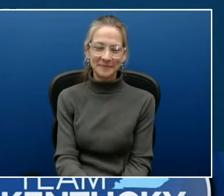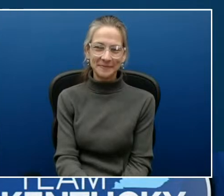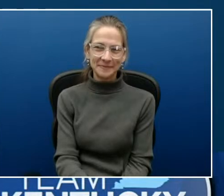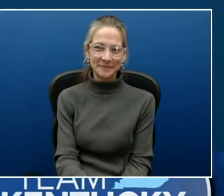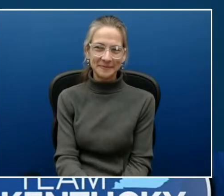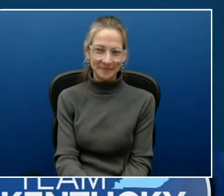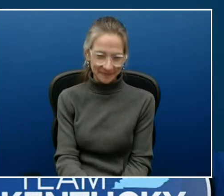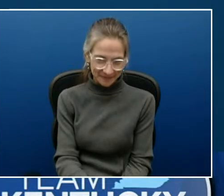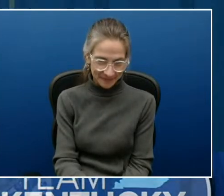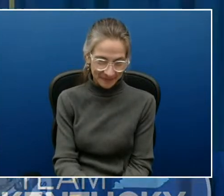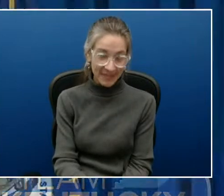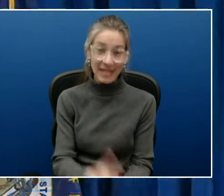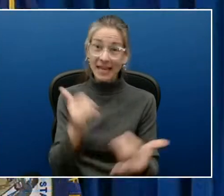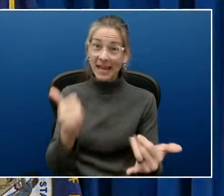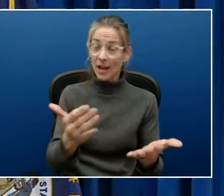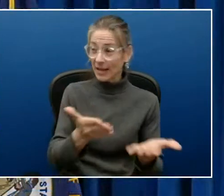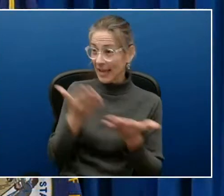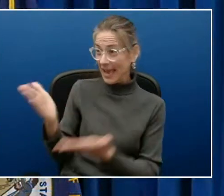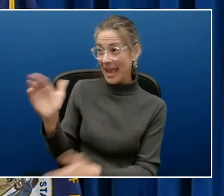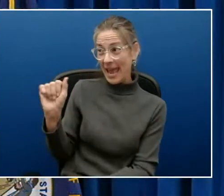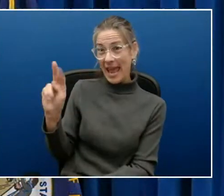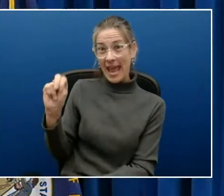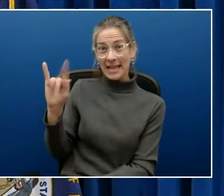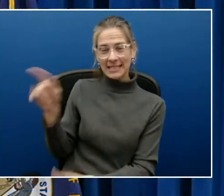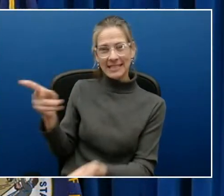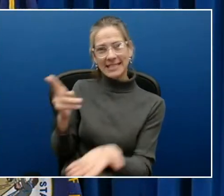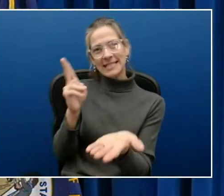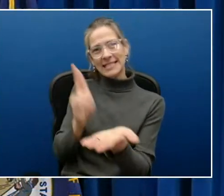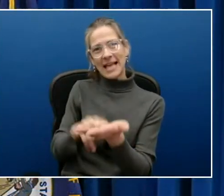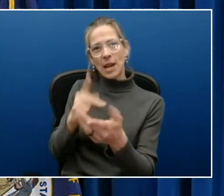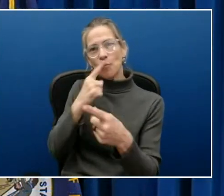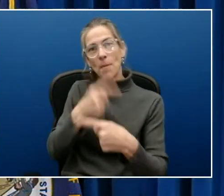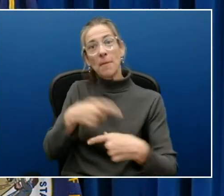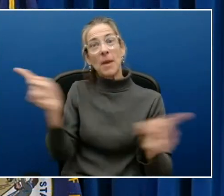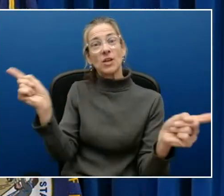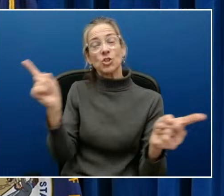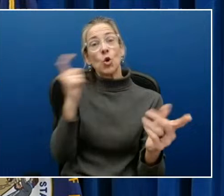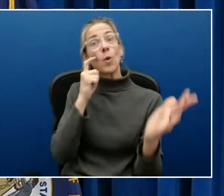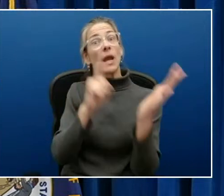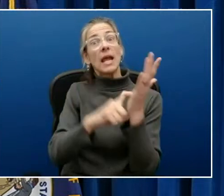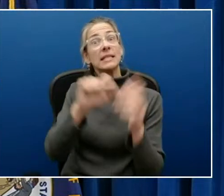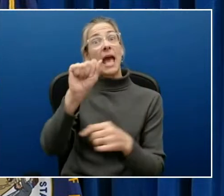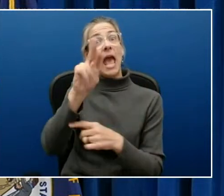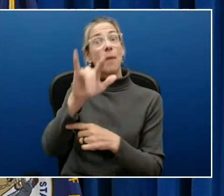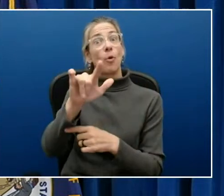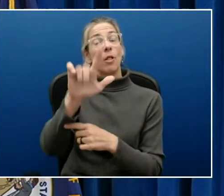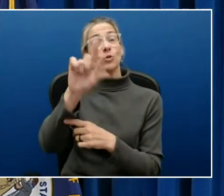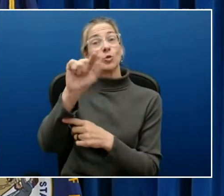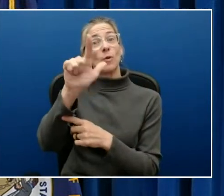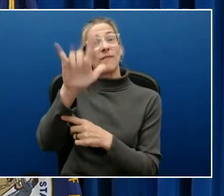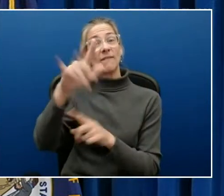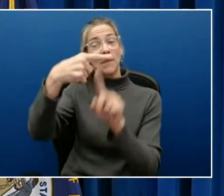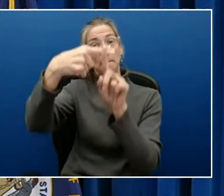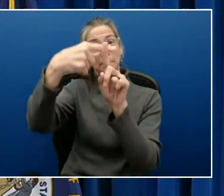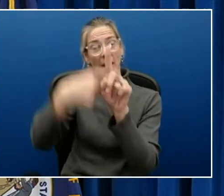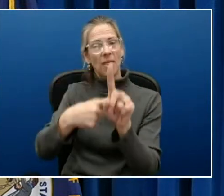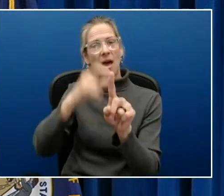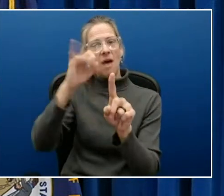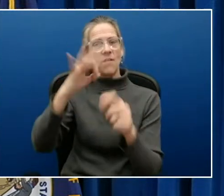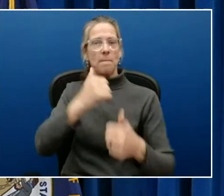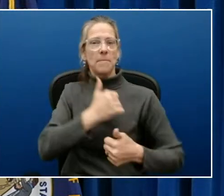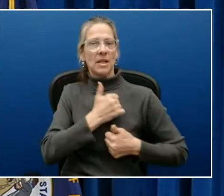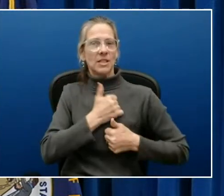And with that, Andy is going to sign the proclamation recognizing April 2025 as Month of the Military Child. So